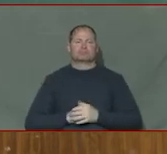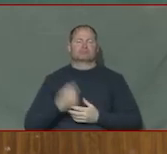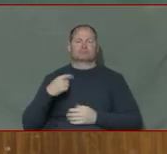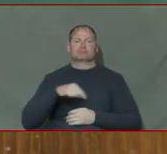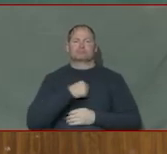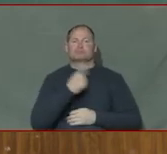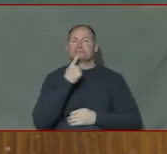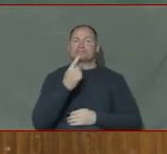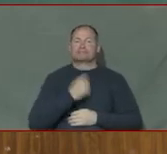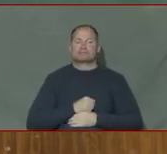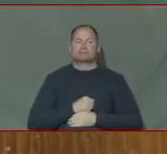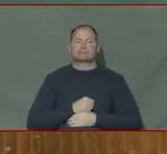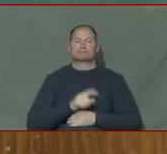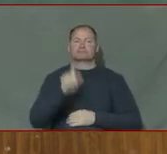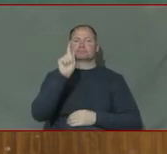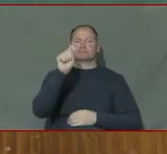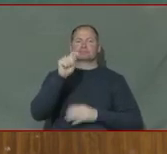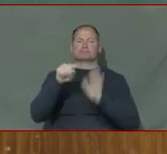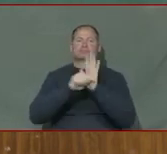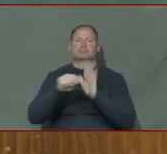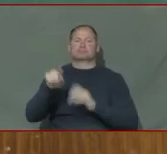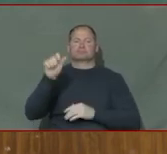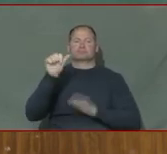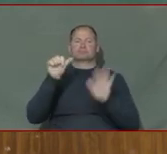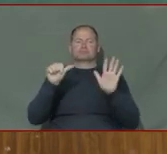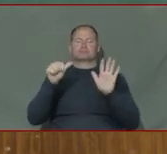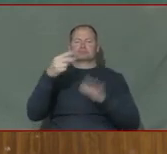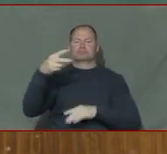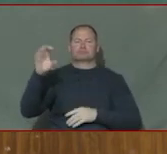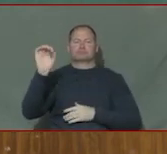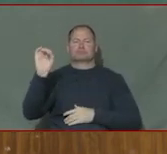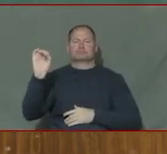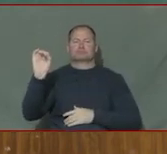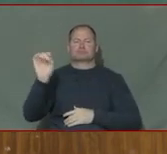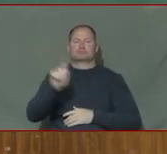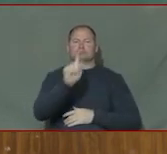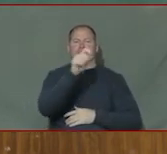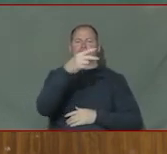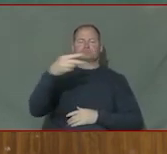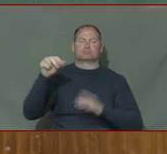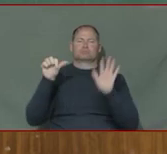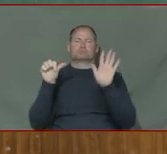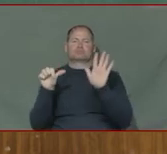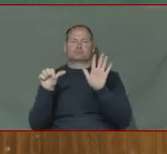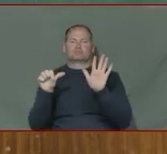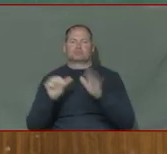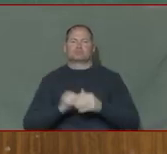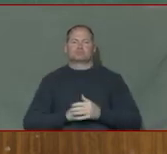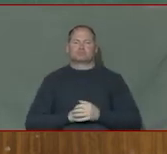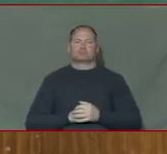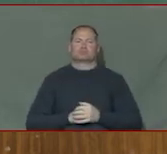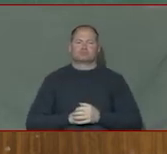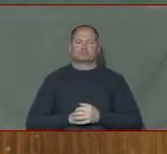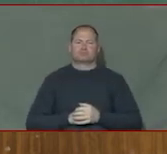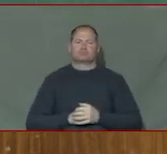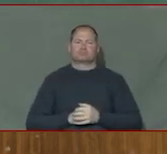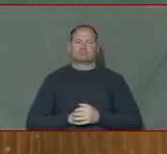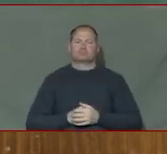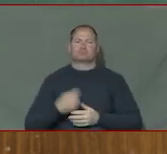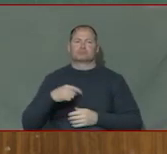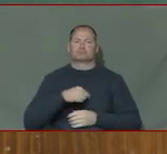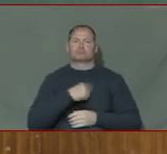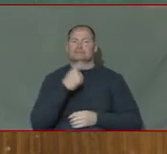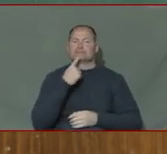say that t minus 6 is equal to 0, t is equal to 6, correct? And we can say